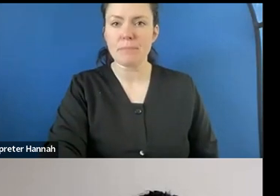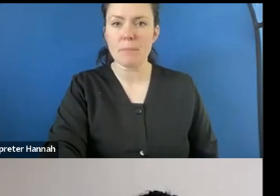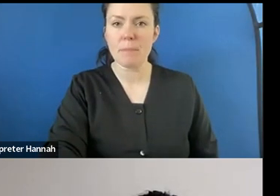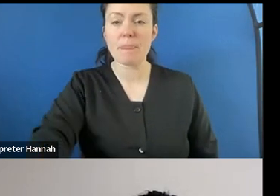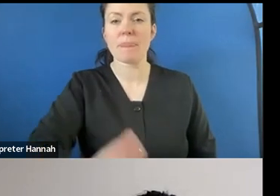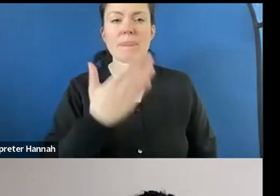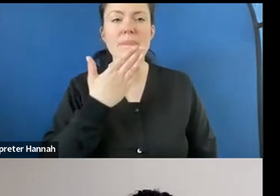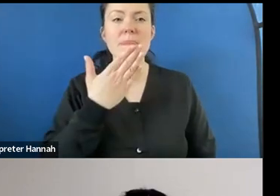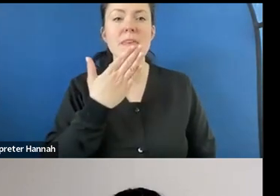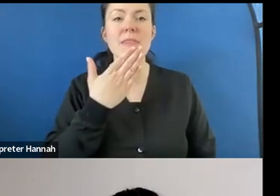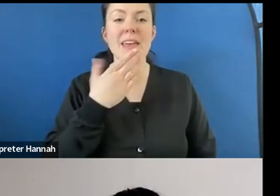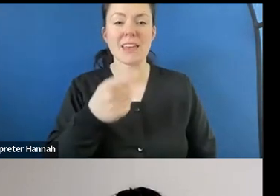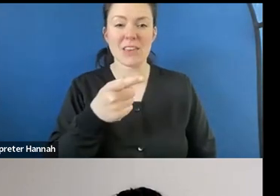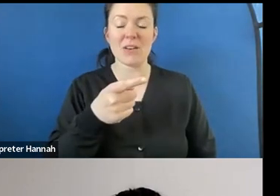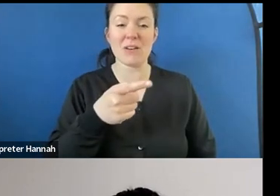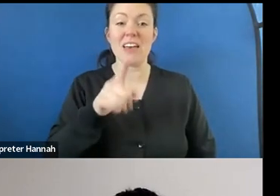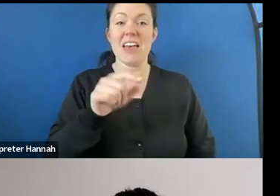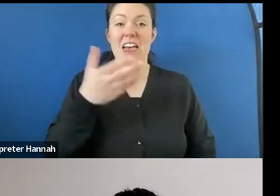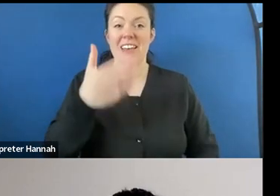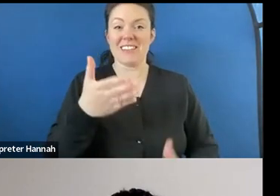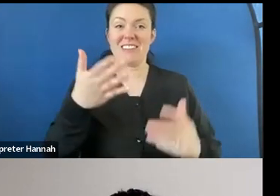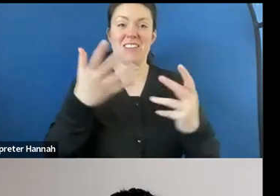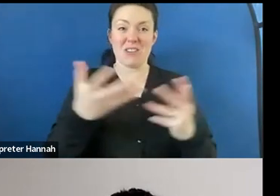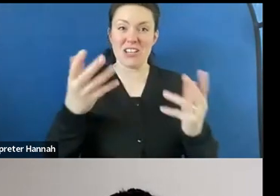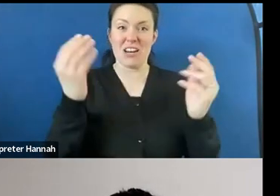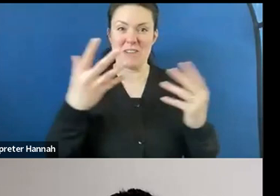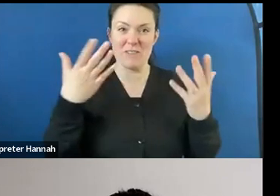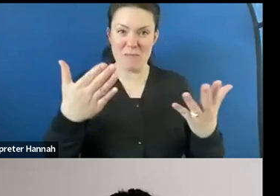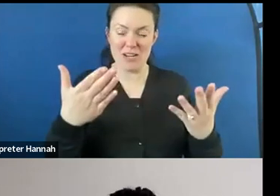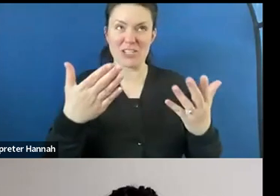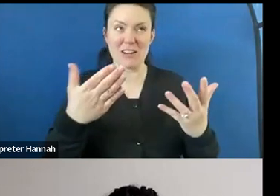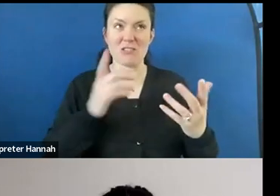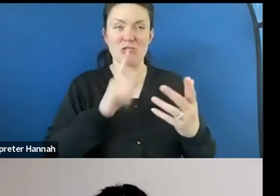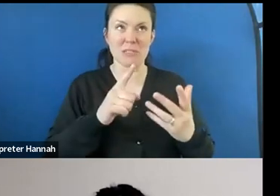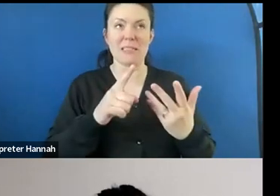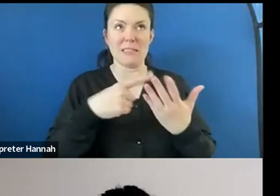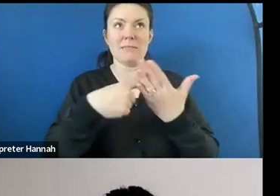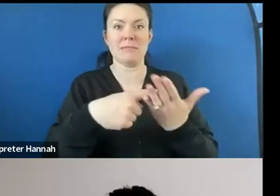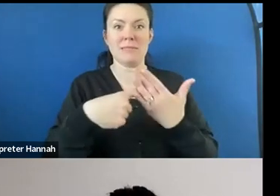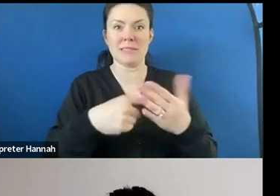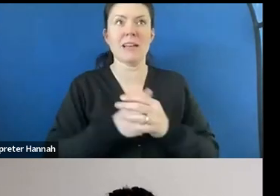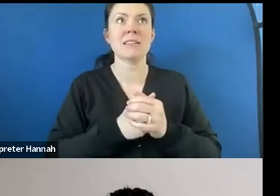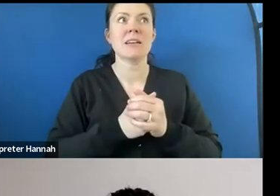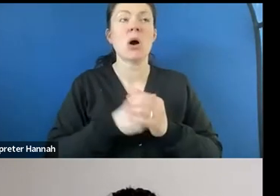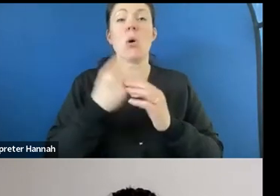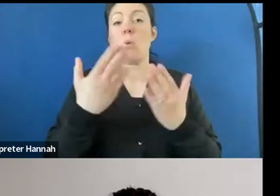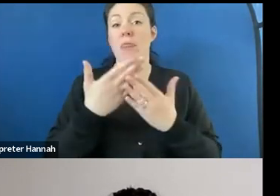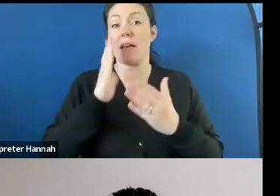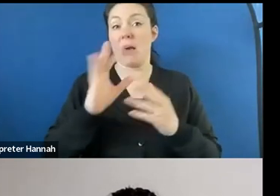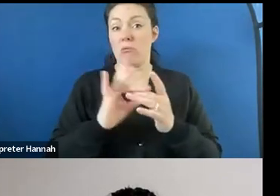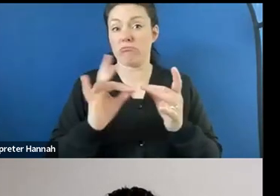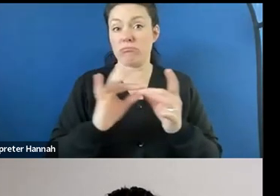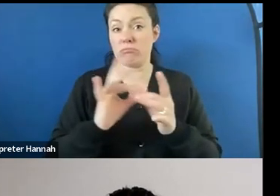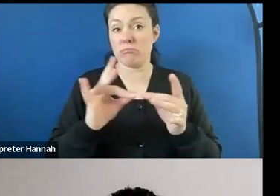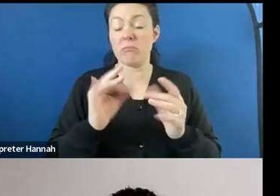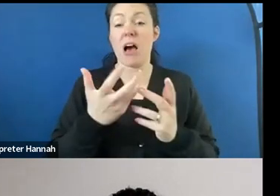Thank you so much for that. There's a lot to kind of unpack within that. One thing I will say that, you know, a lot